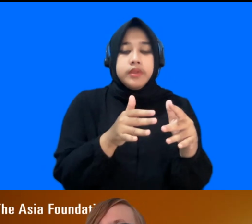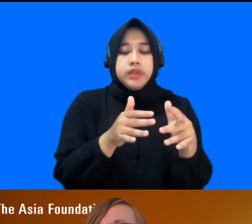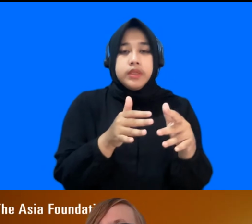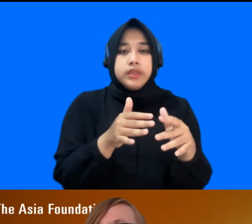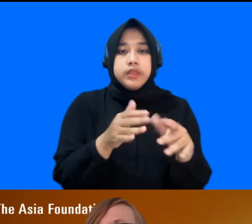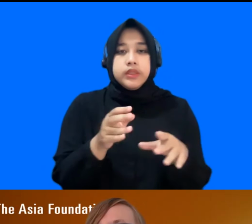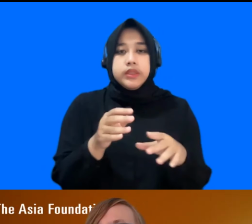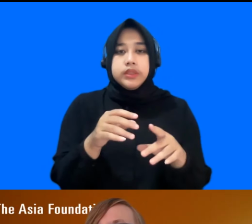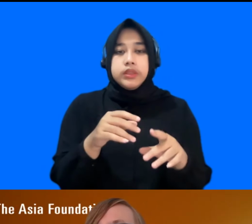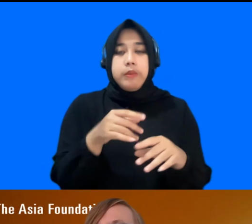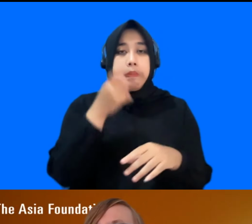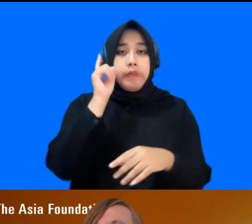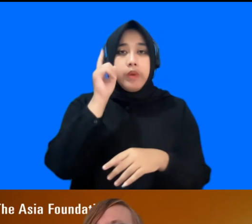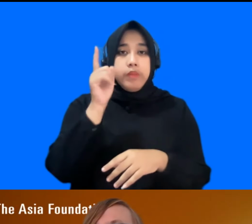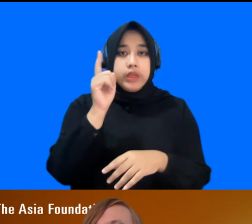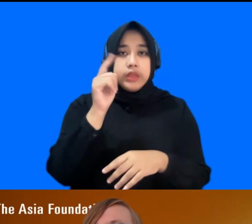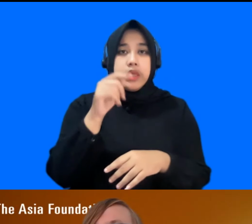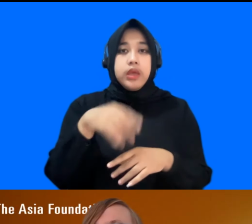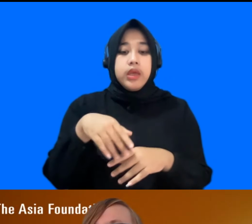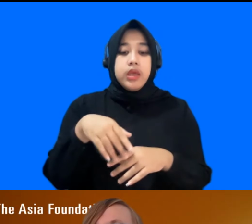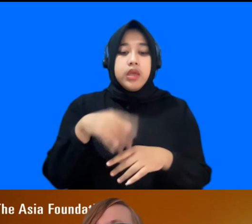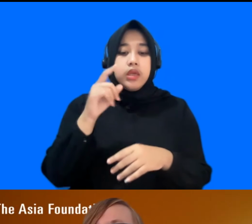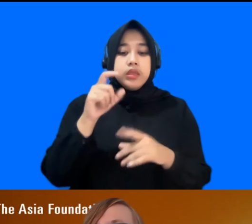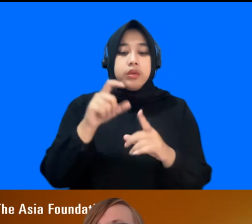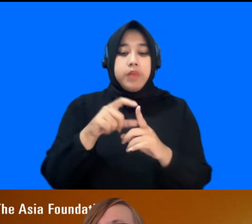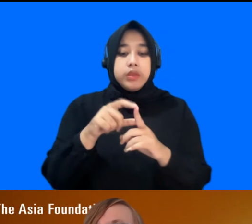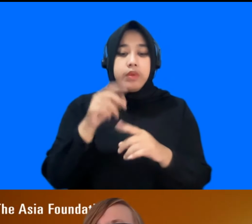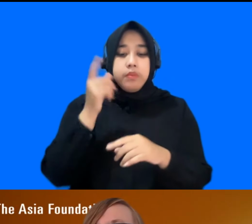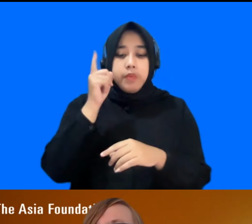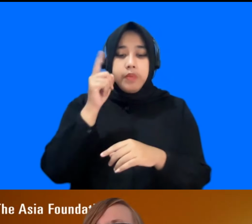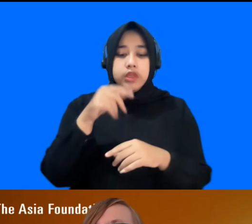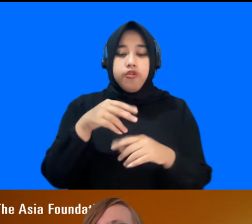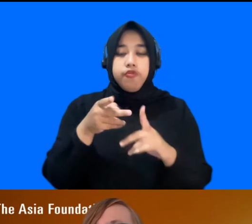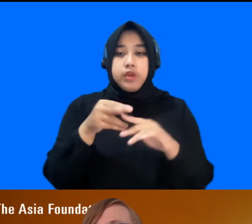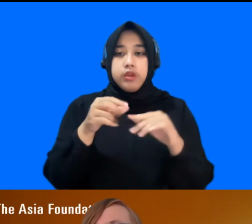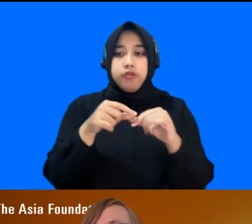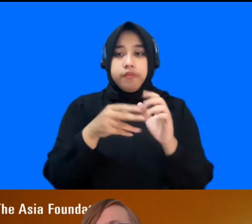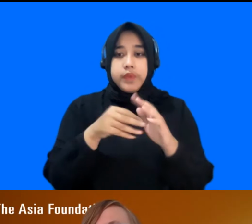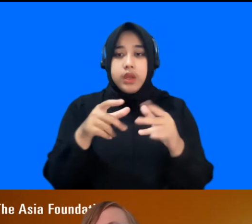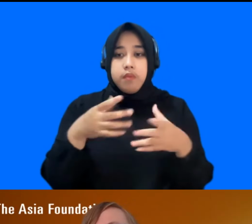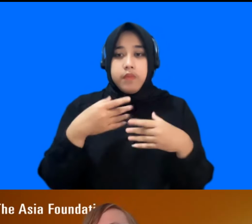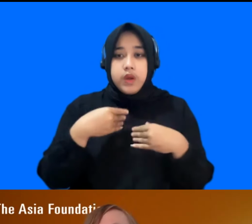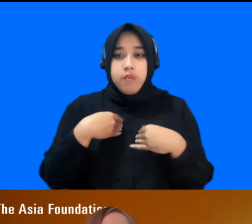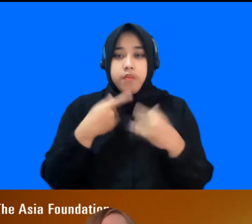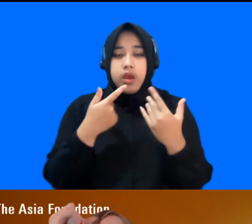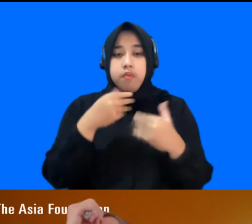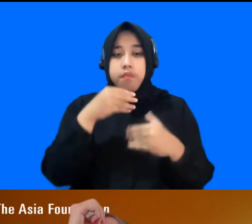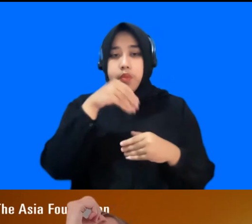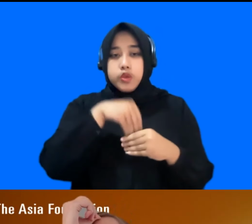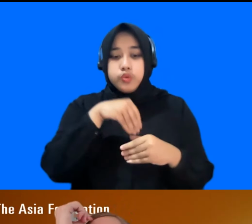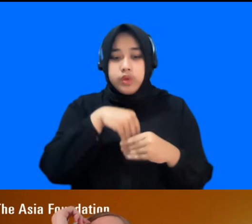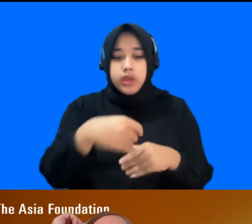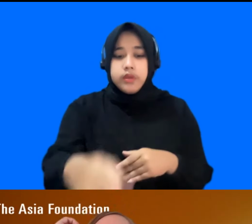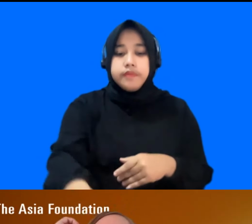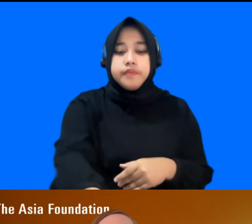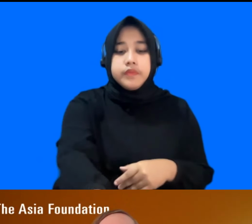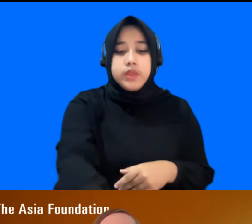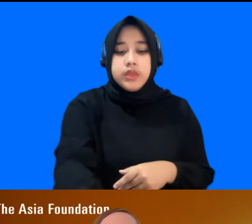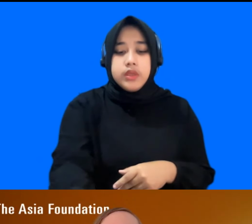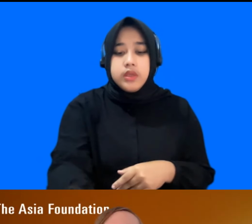also some of their to get feedback from some of their chief local executives on, you know, what topics do you want